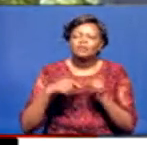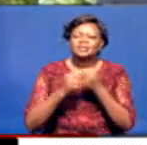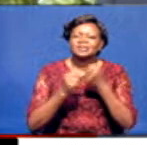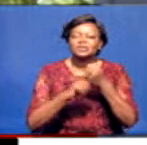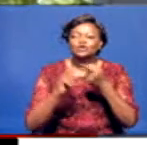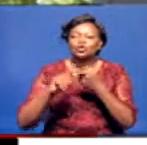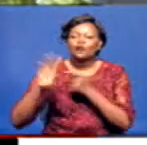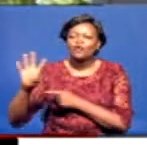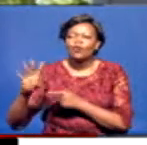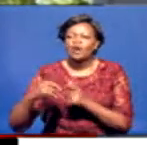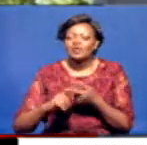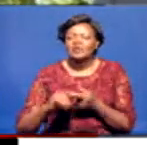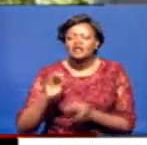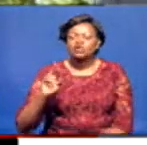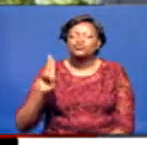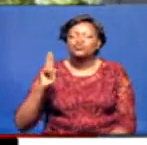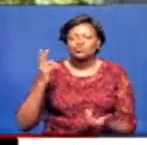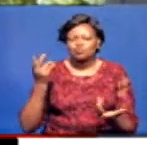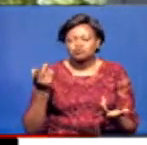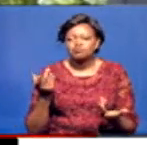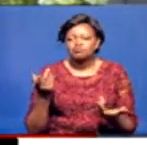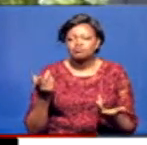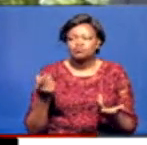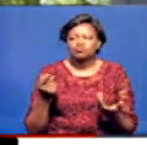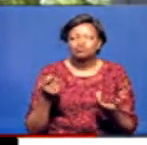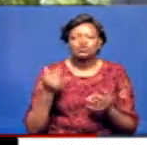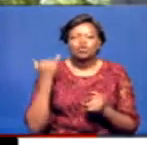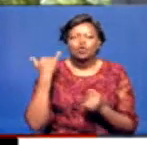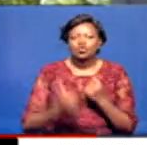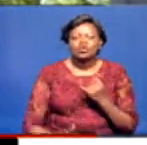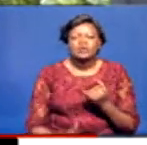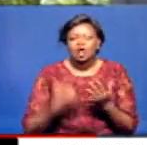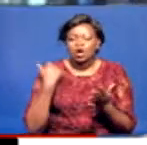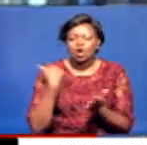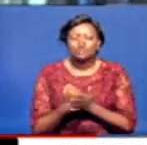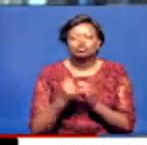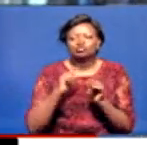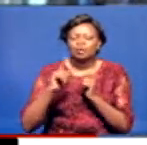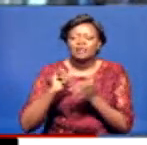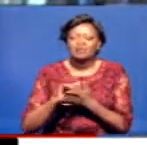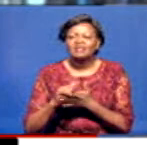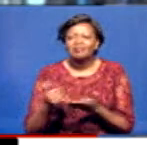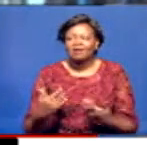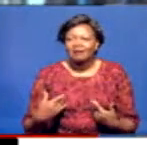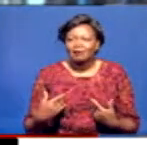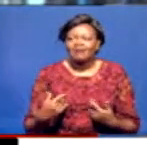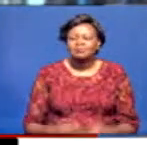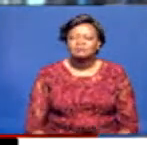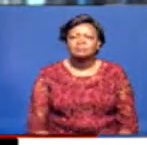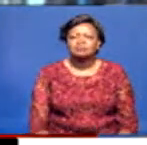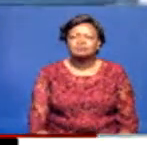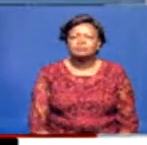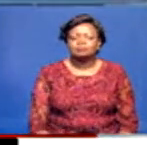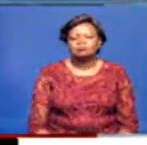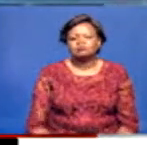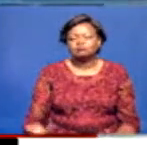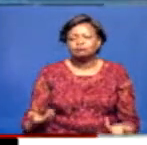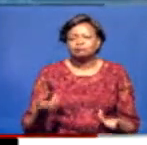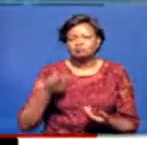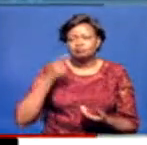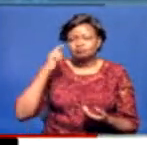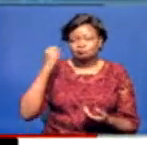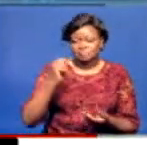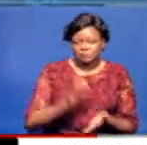the EU was able to conclude the audit query which they had. Talks between Kenya and Saudi